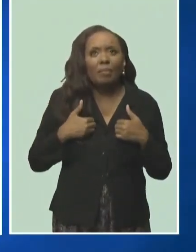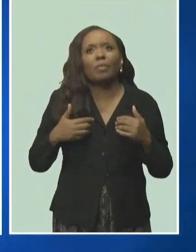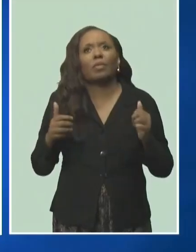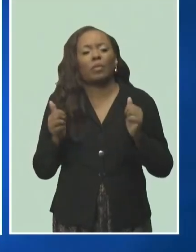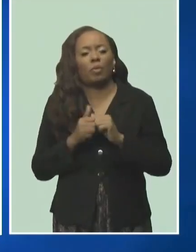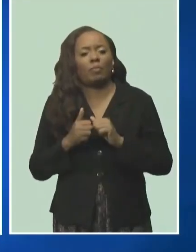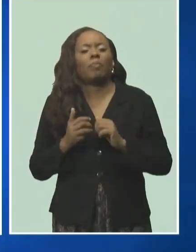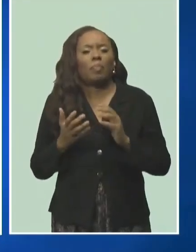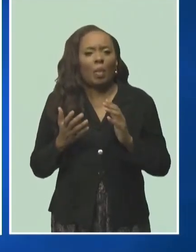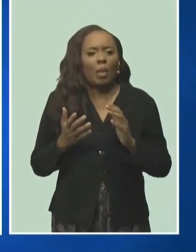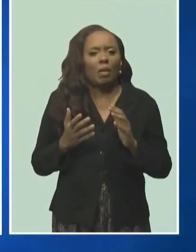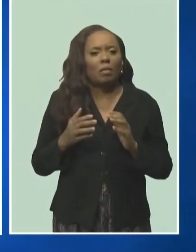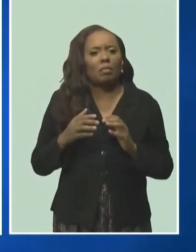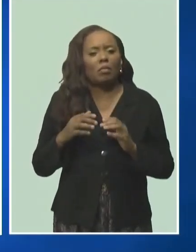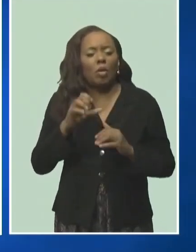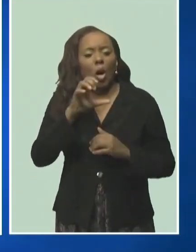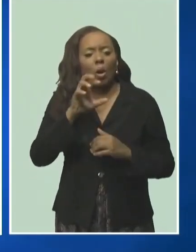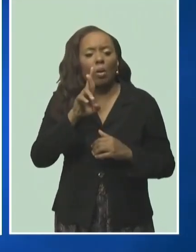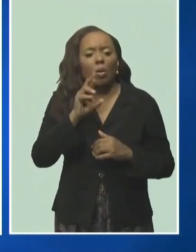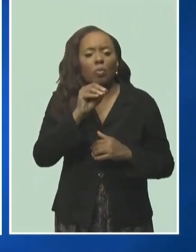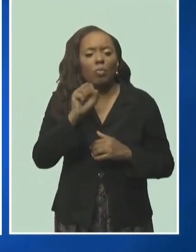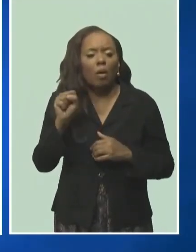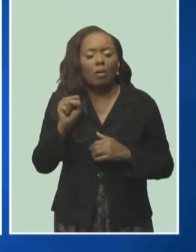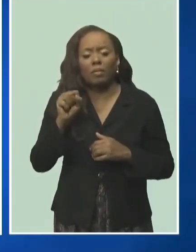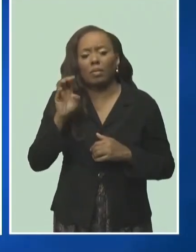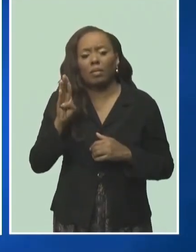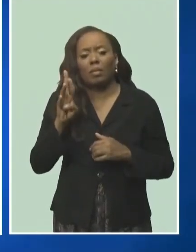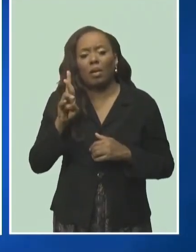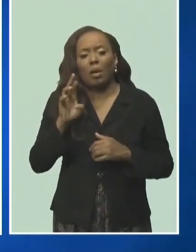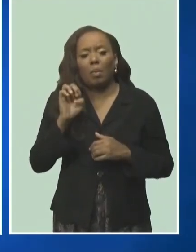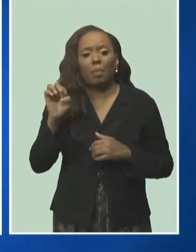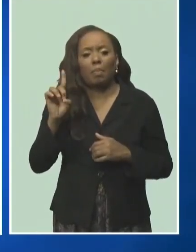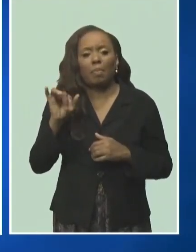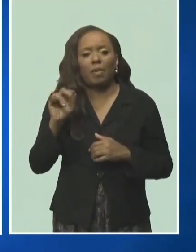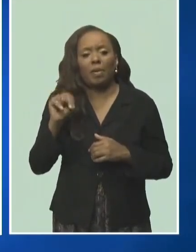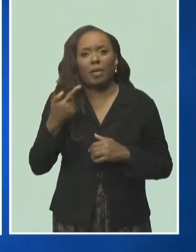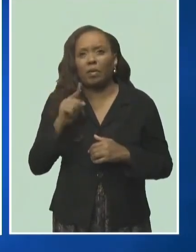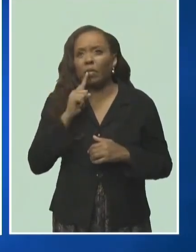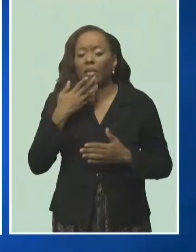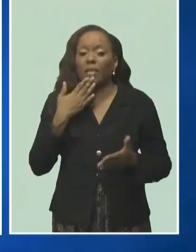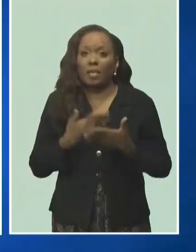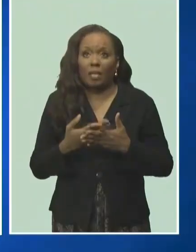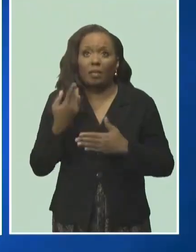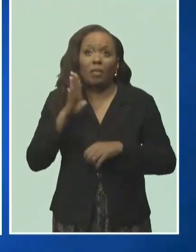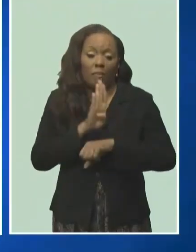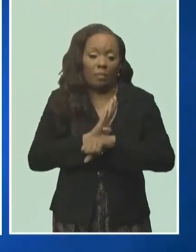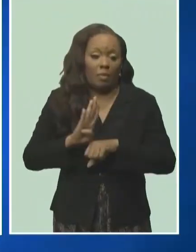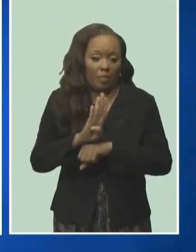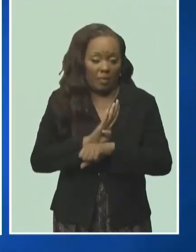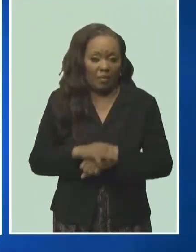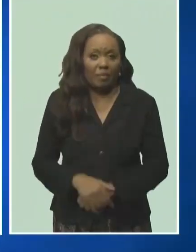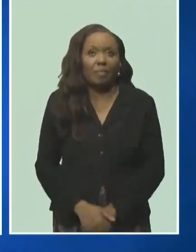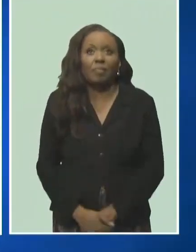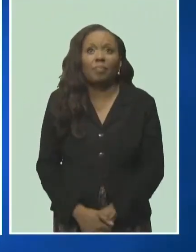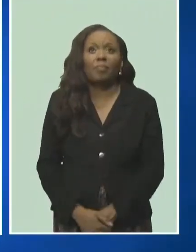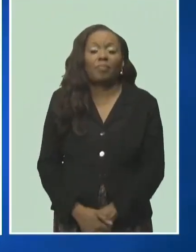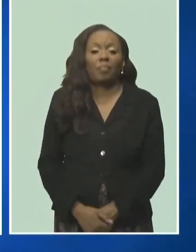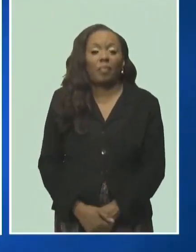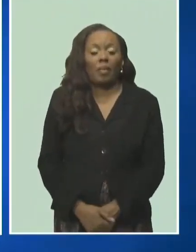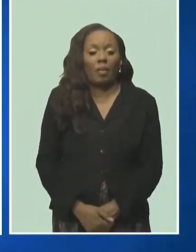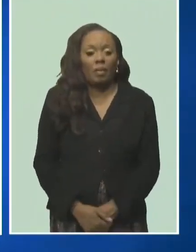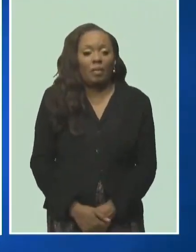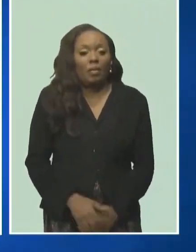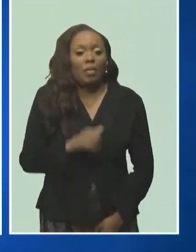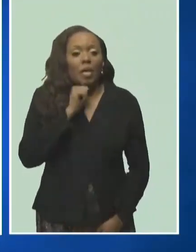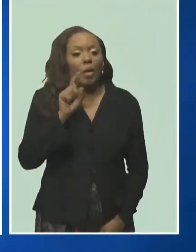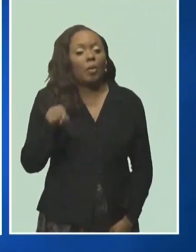species augurs well for the future of agriculture in Barbados. I guess we hope that it's something that not just we can be proud